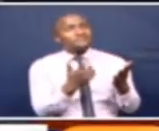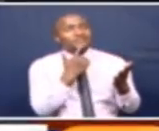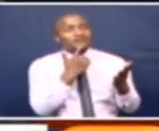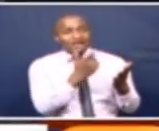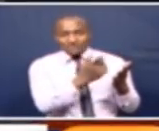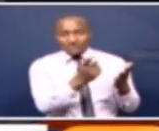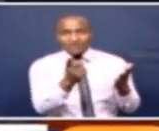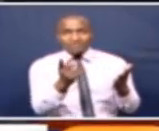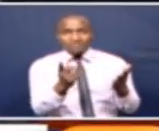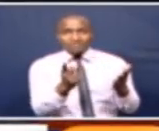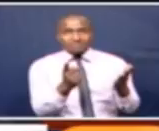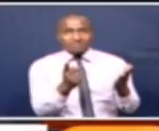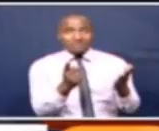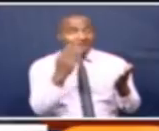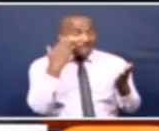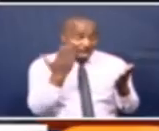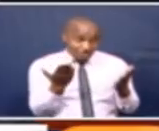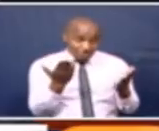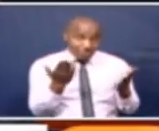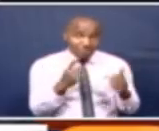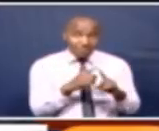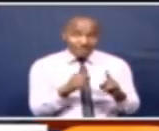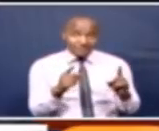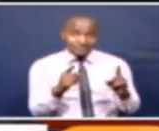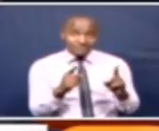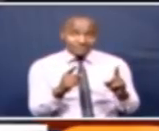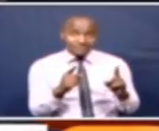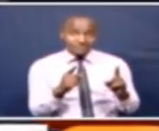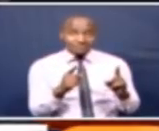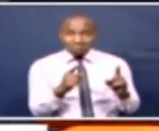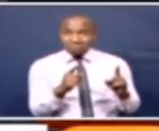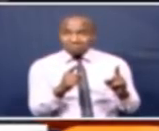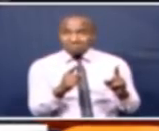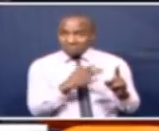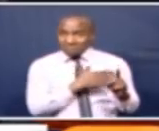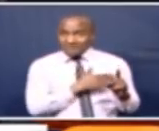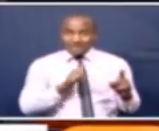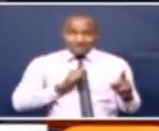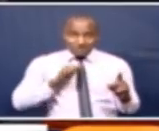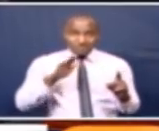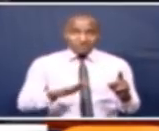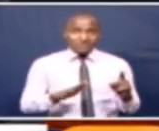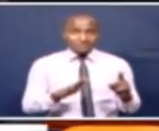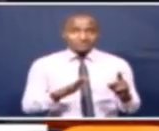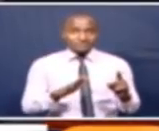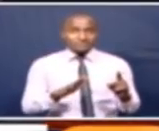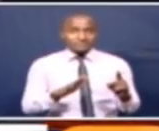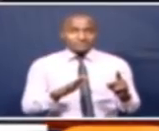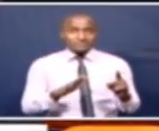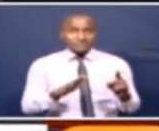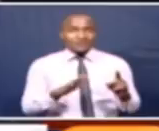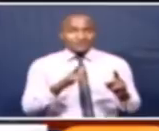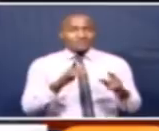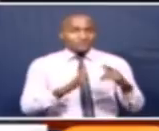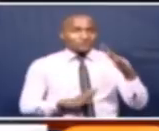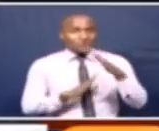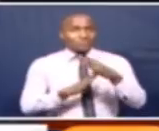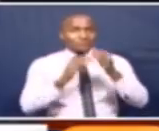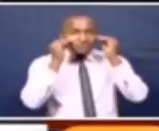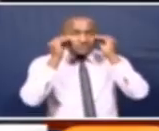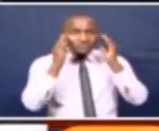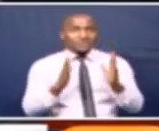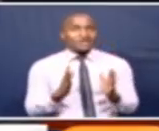them, I don't know, but it is like my daughter has emerged the top